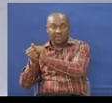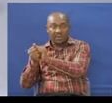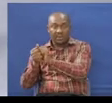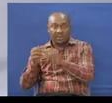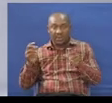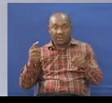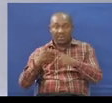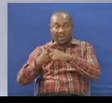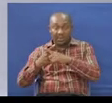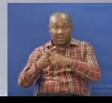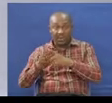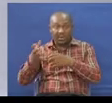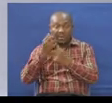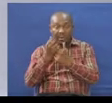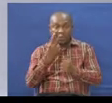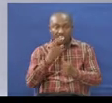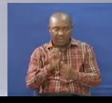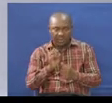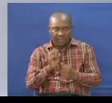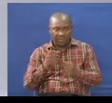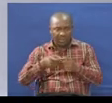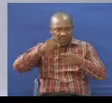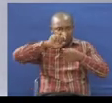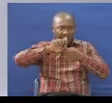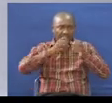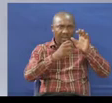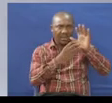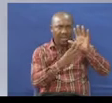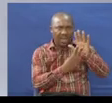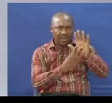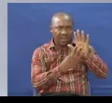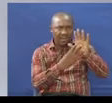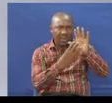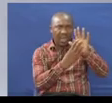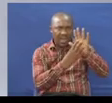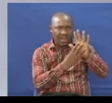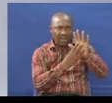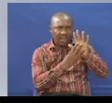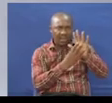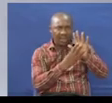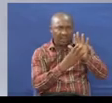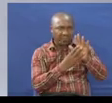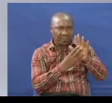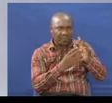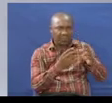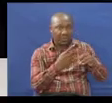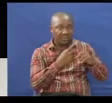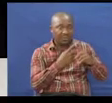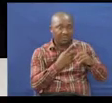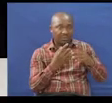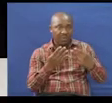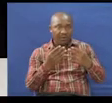if you multiply them, they give you 20. But if you add them, would they give you 20? No. I mean, would they give you